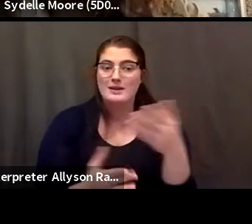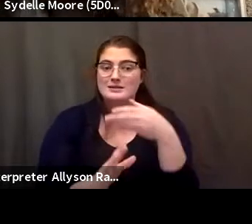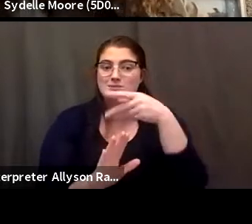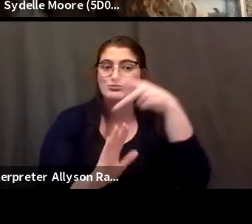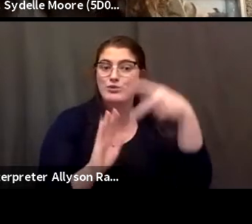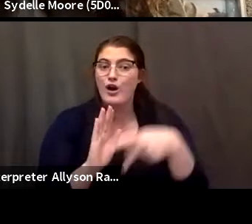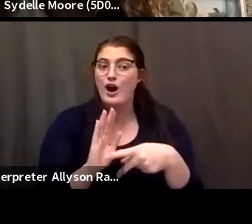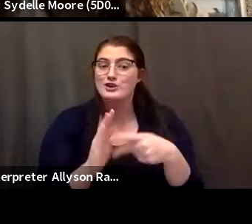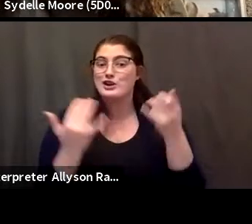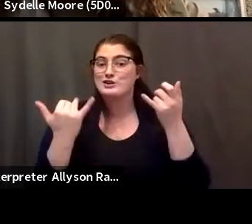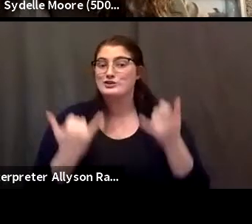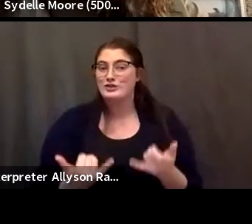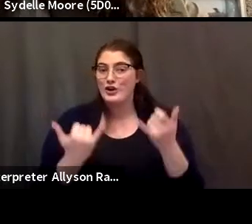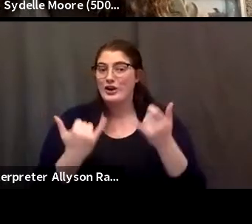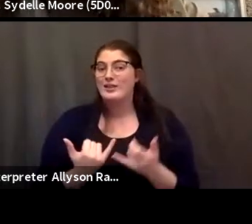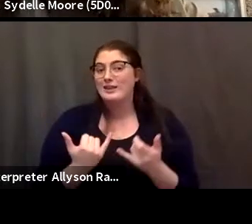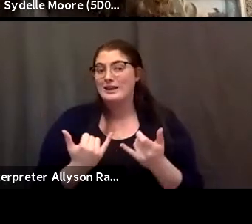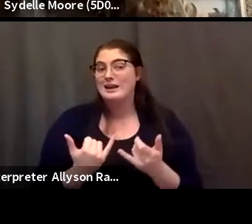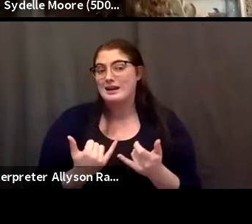is currently a